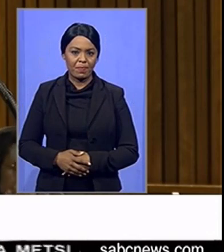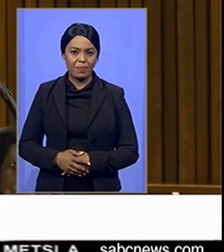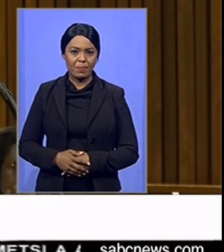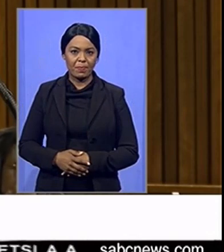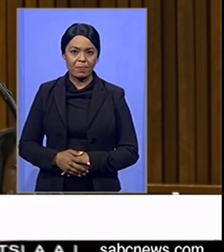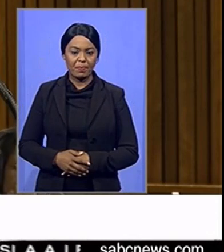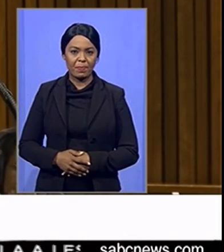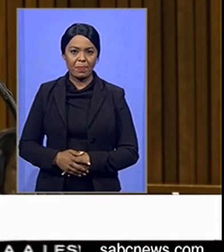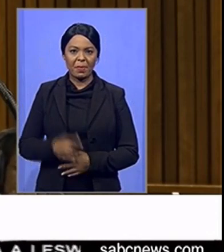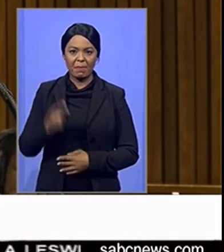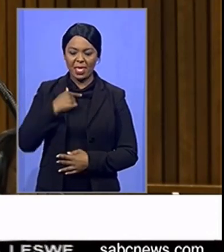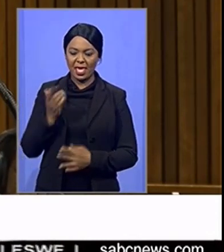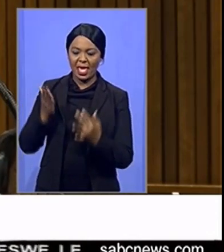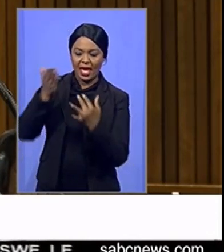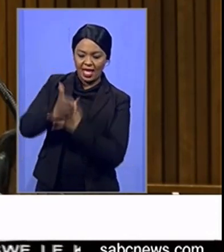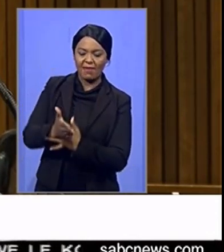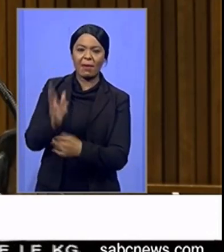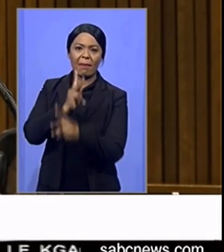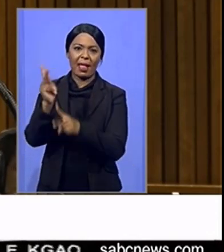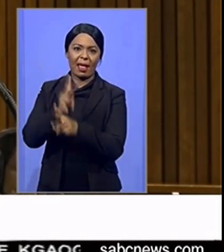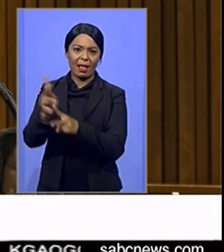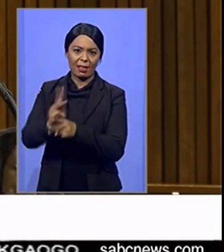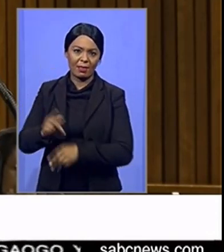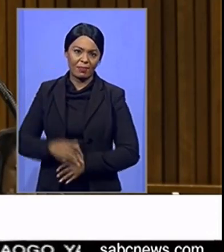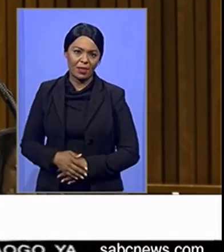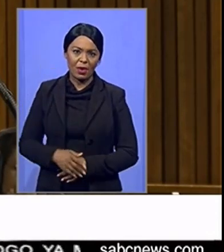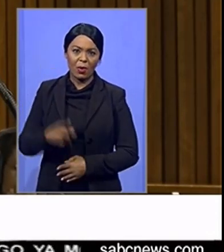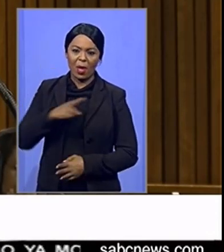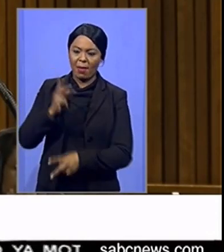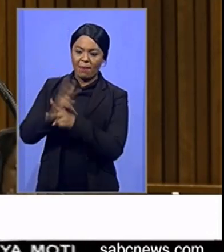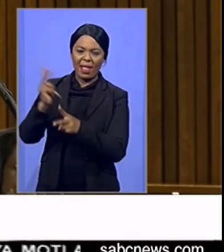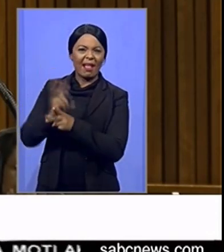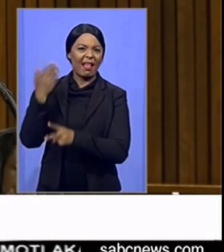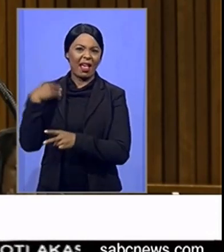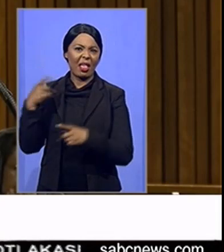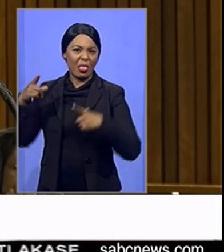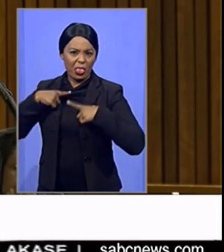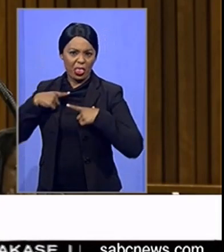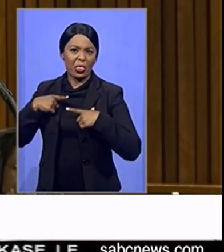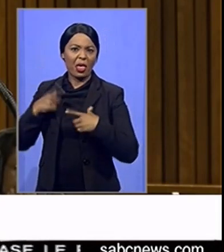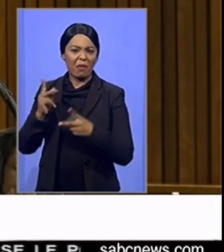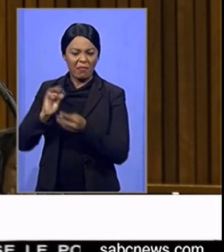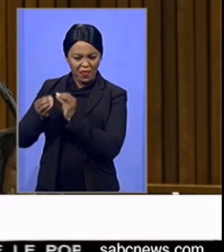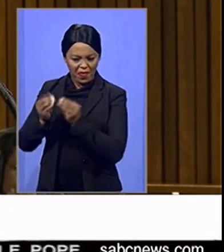I'm interfering with a plan that has been hatched, that